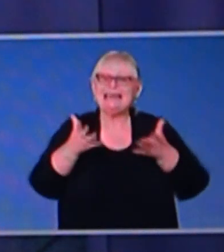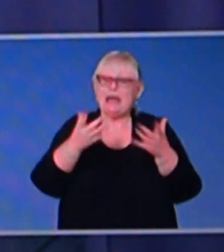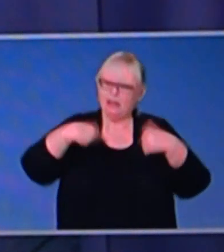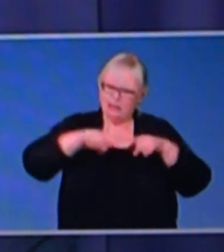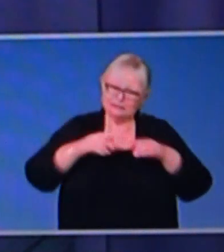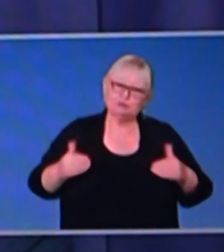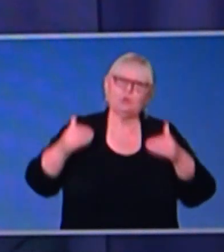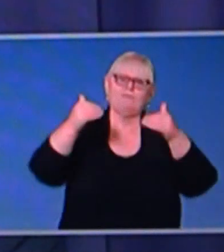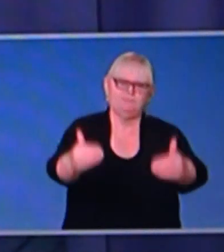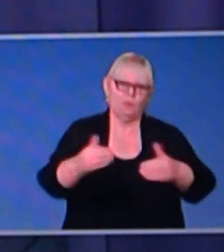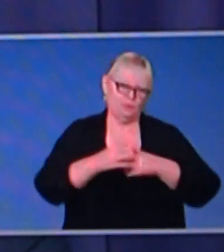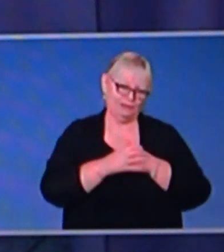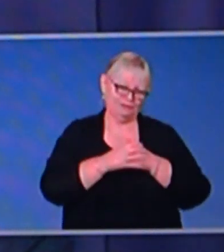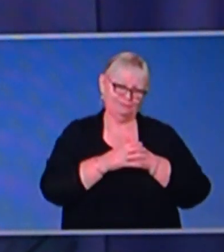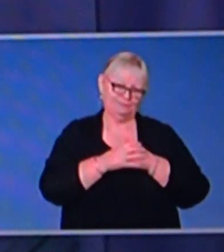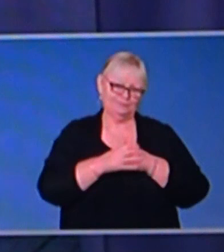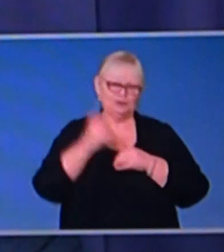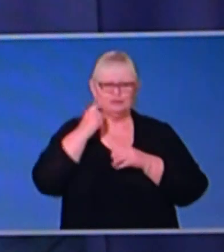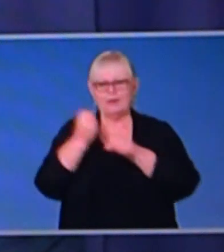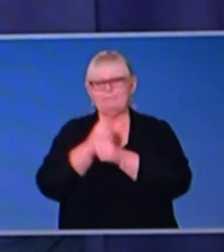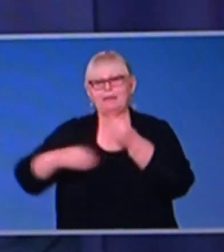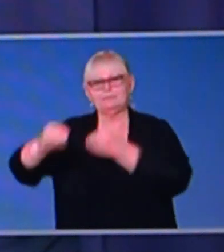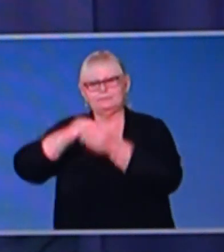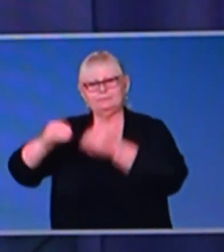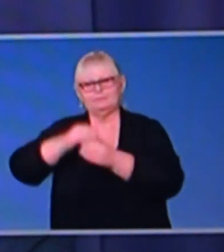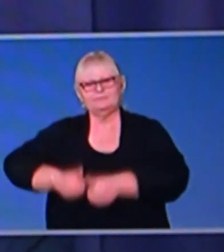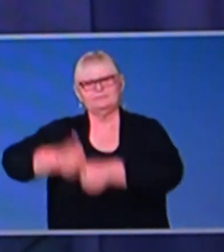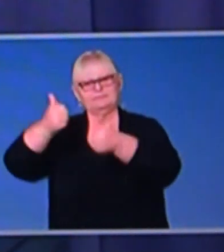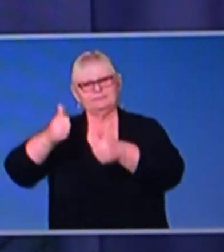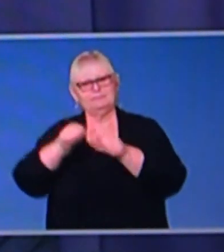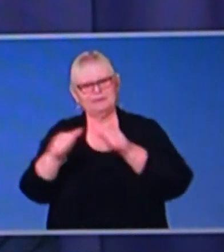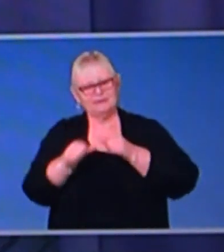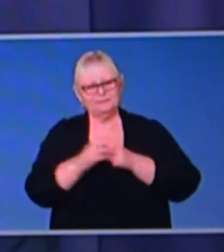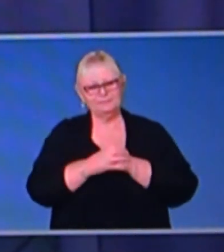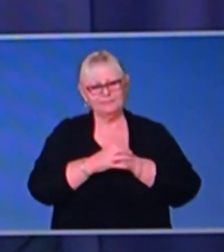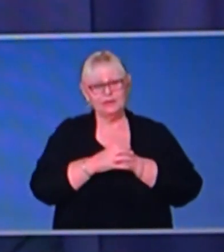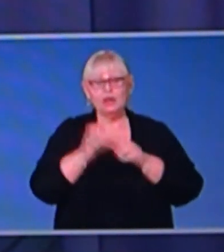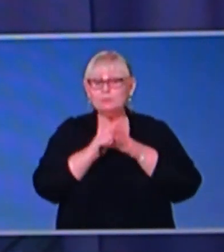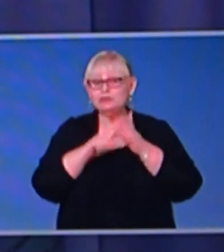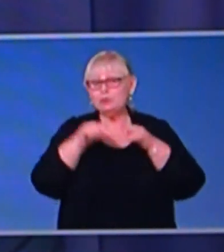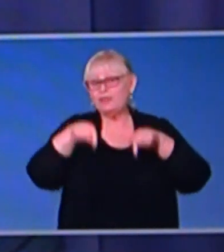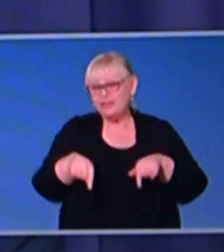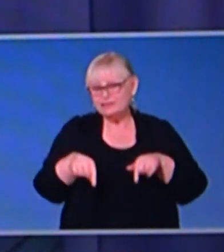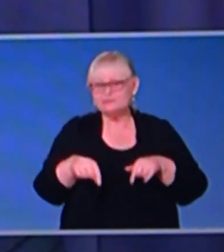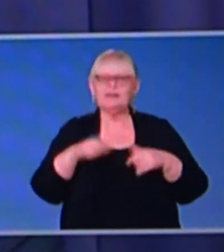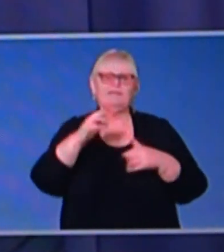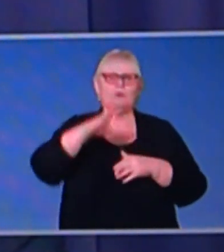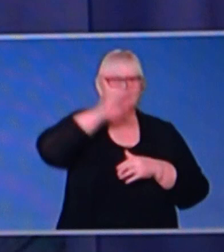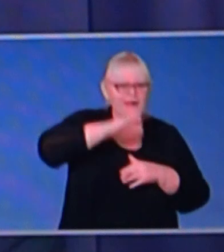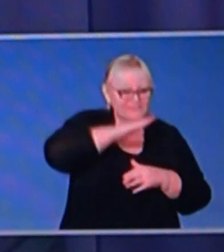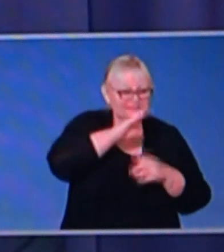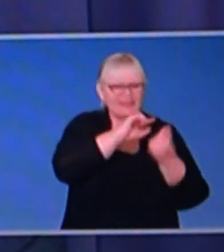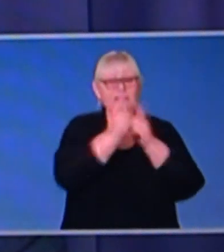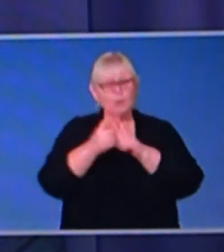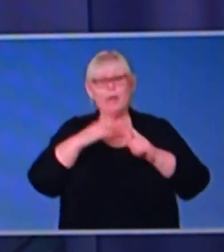forward and to get the economy back on the track we want it to be on. The protections are in place in terms of people's privacy and the other legal protections.